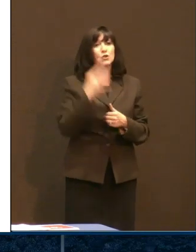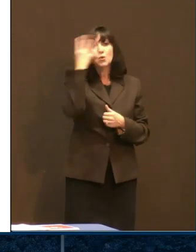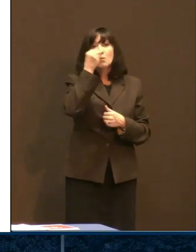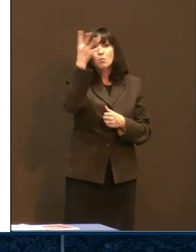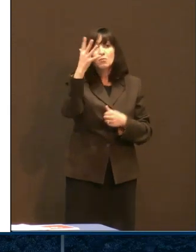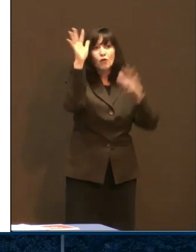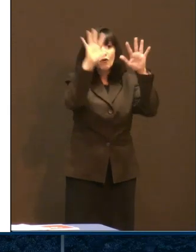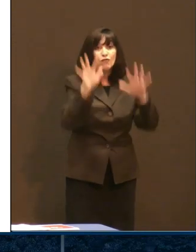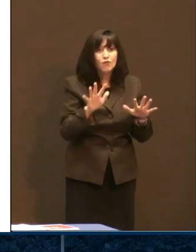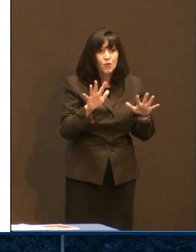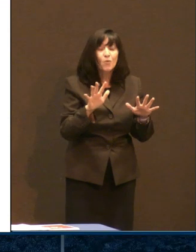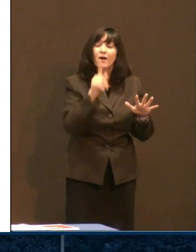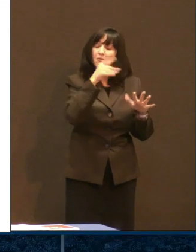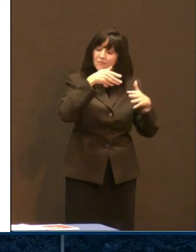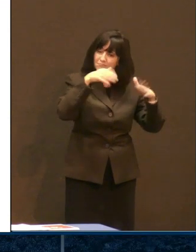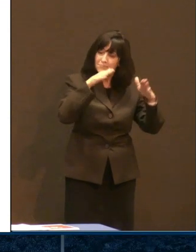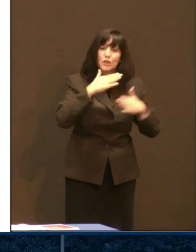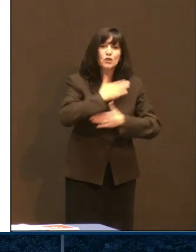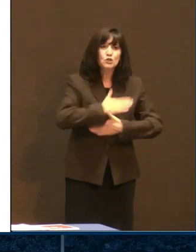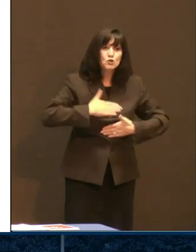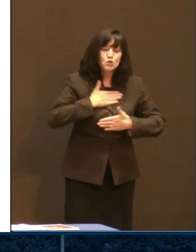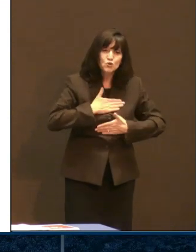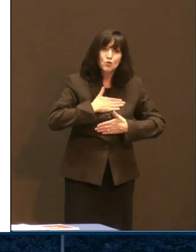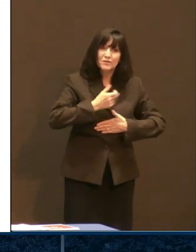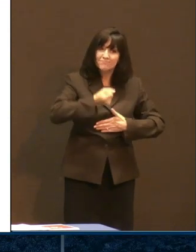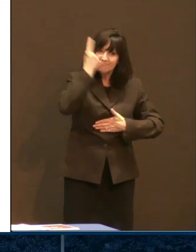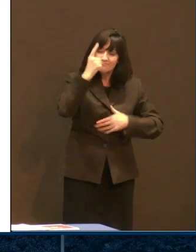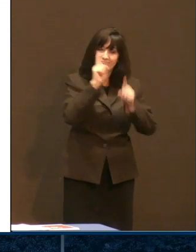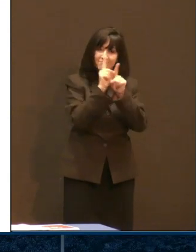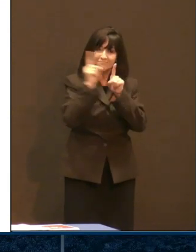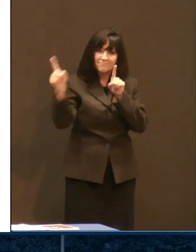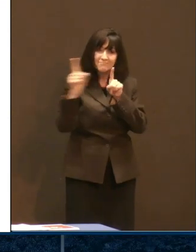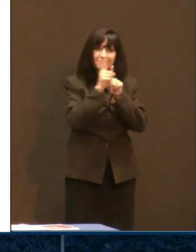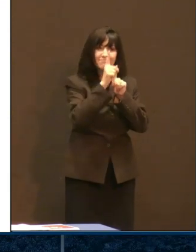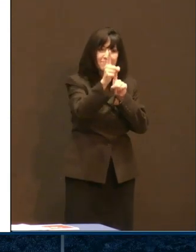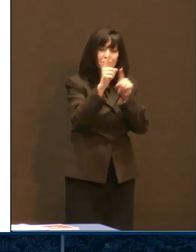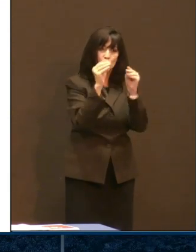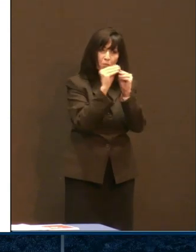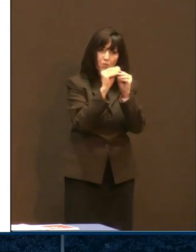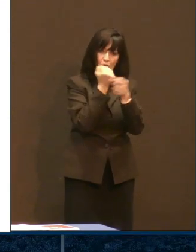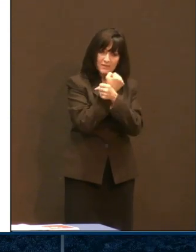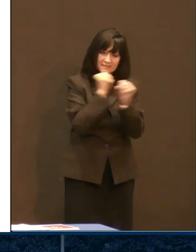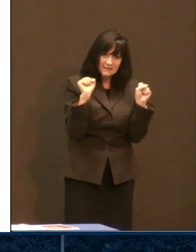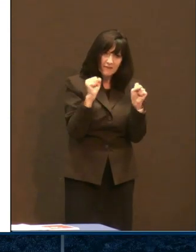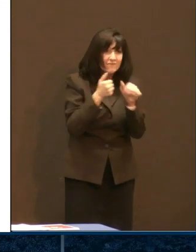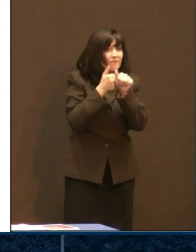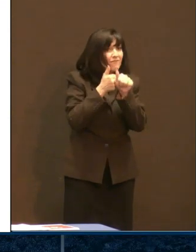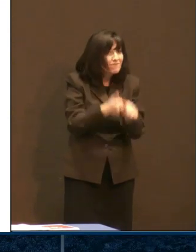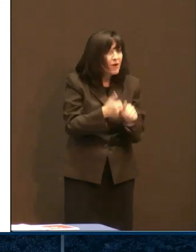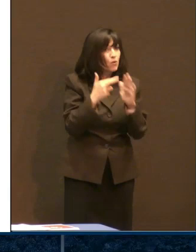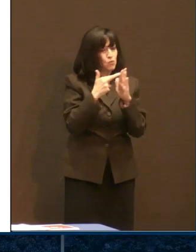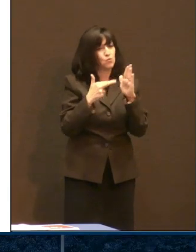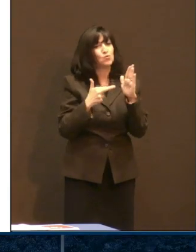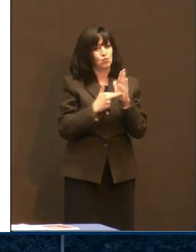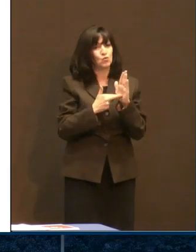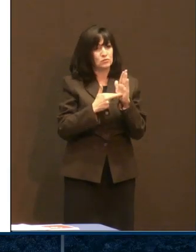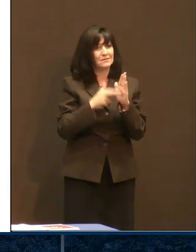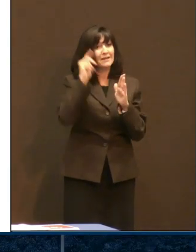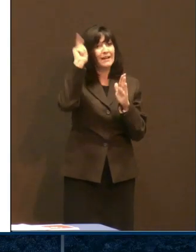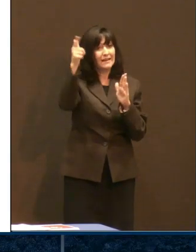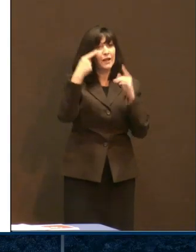enjoy it, but separate from one another. Follow the restrictions, and we'll get out of this together.